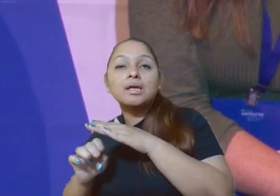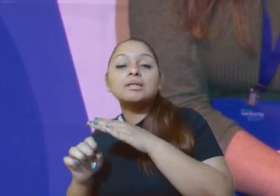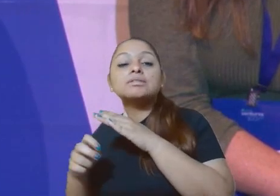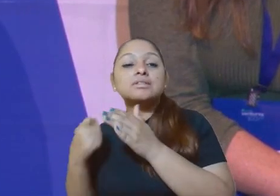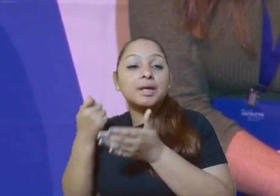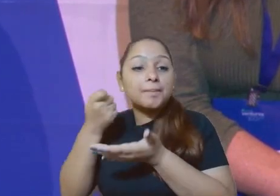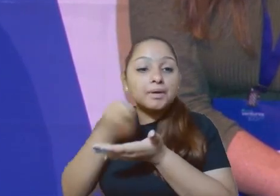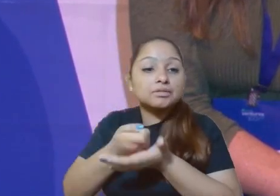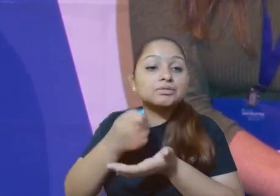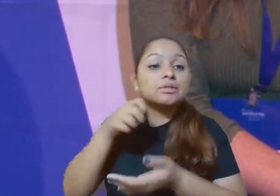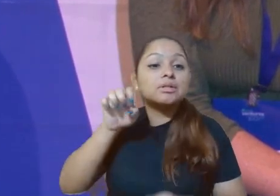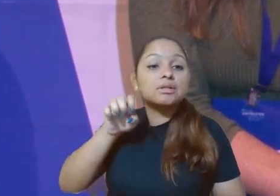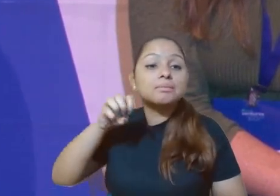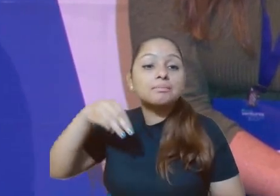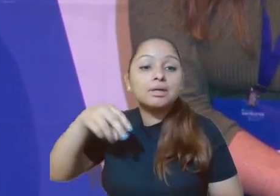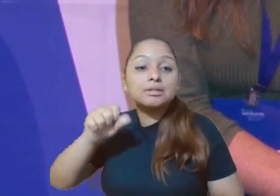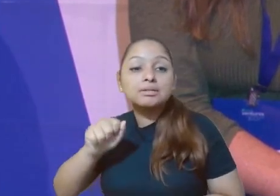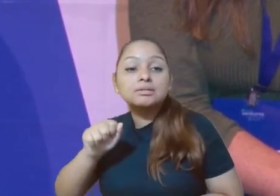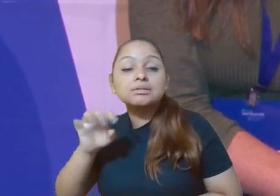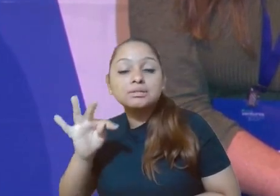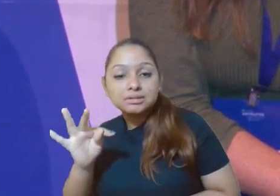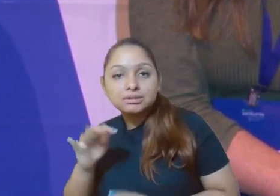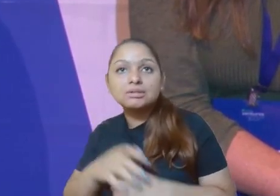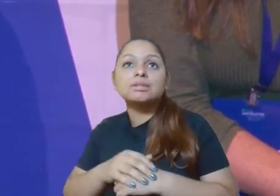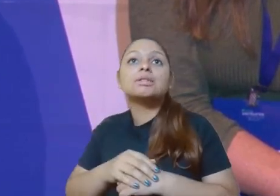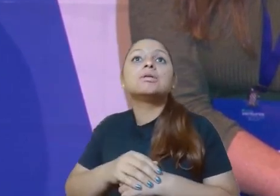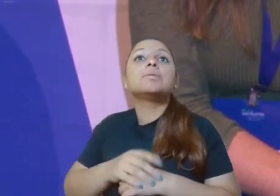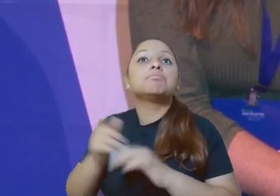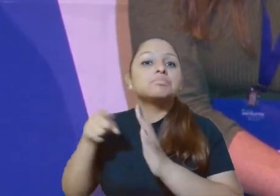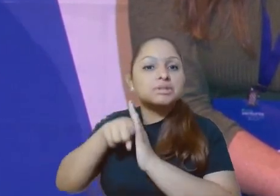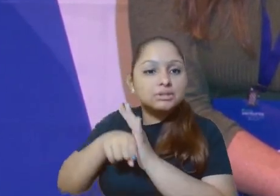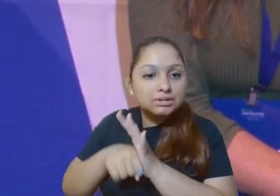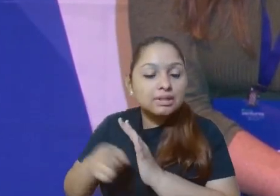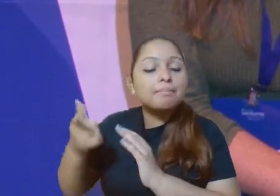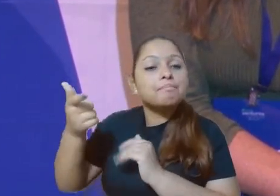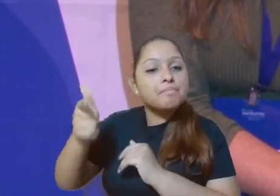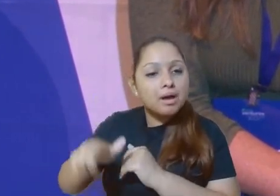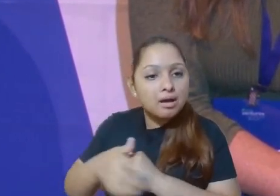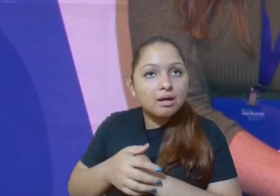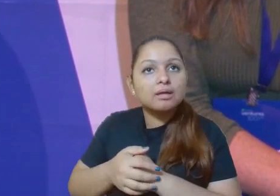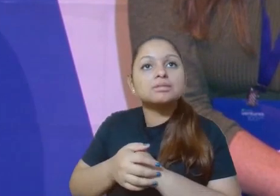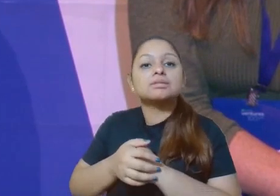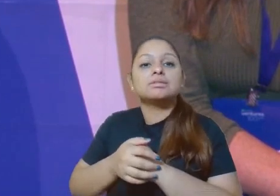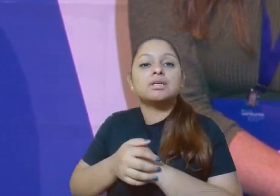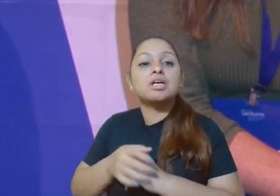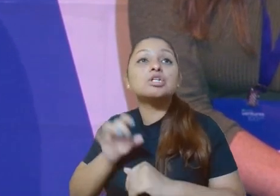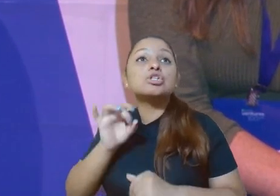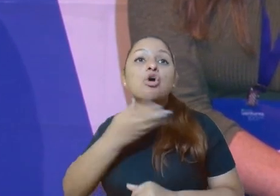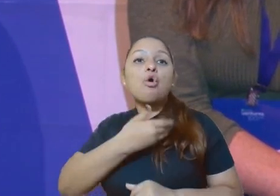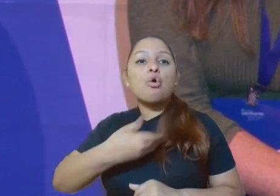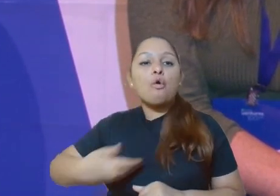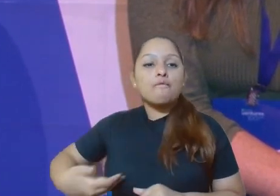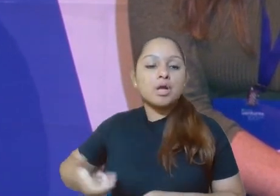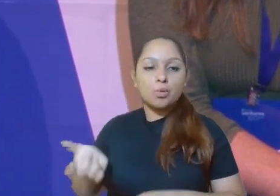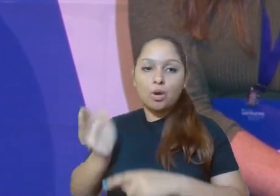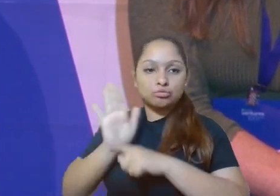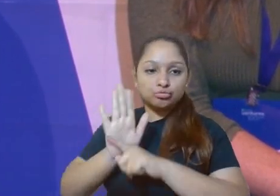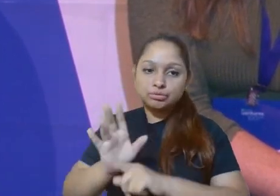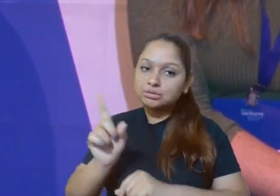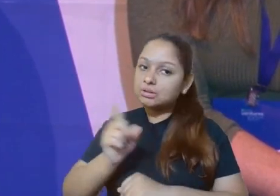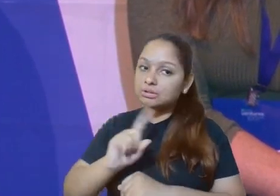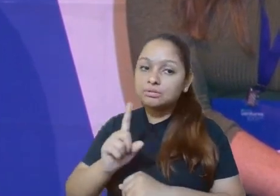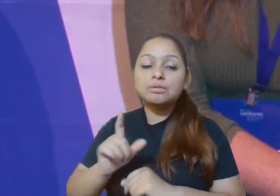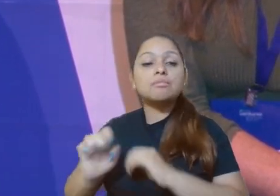its infrastructure, so there can be more research, not only the government.